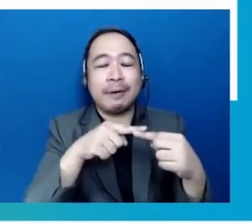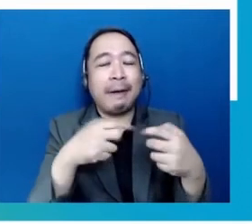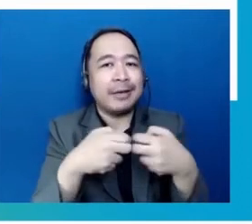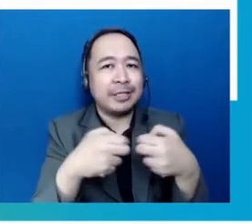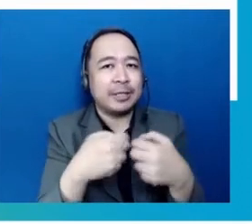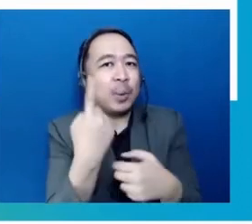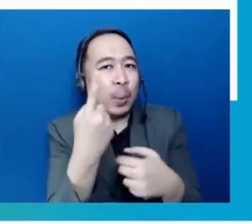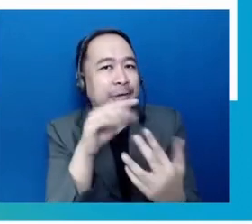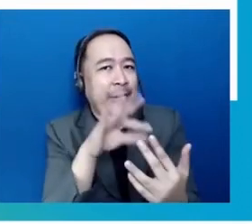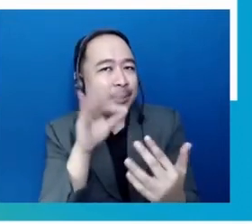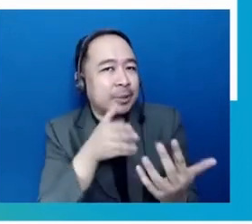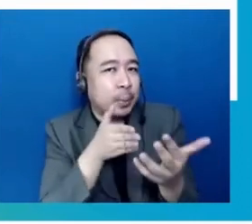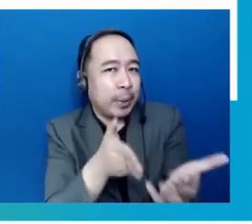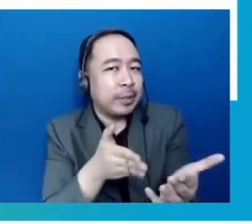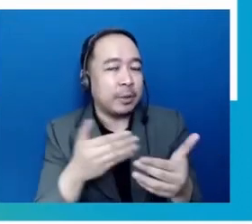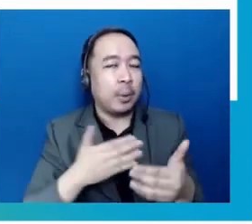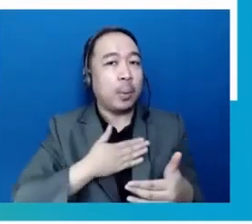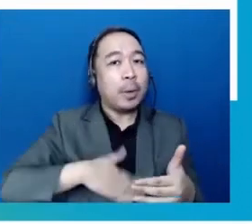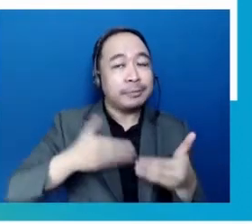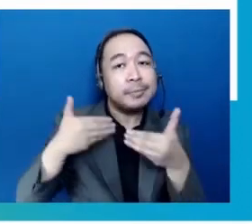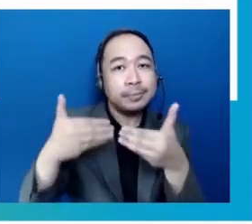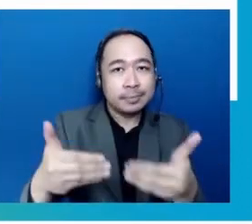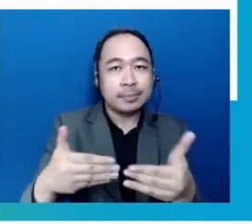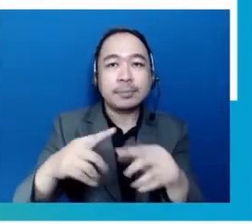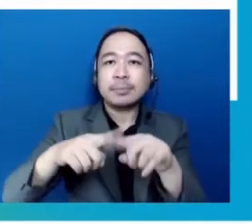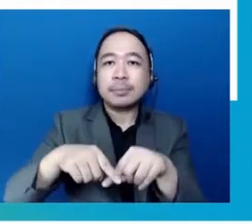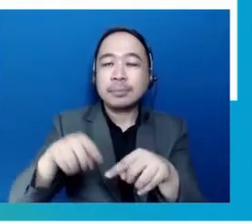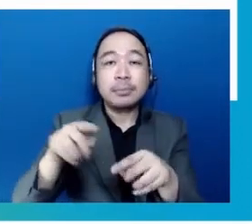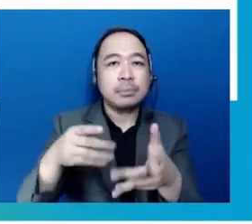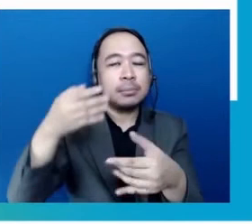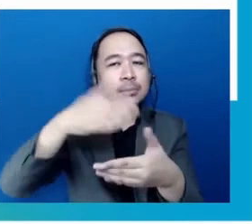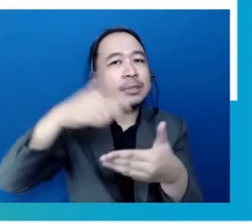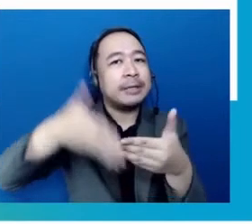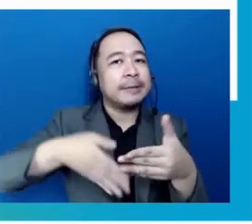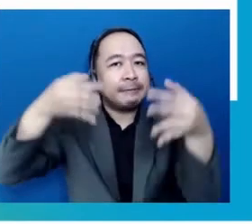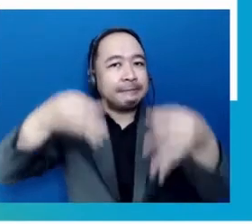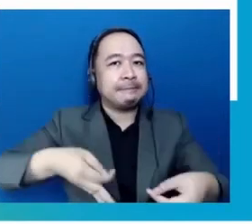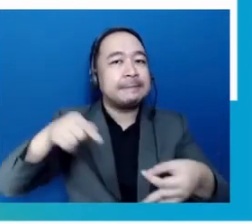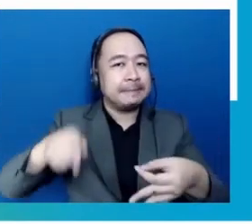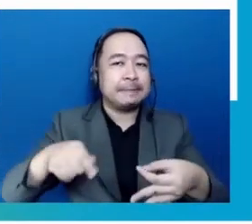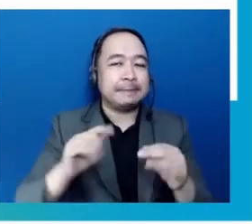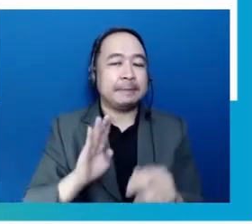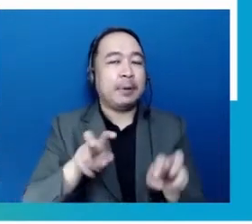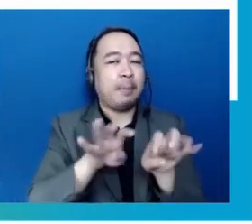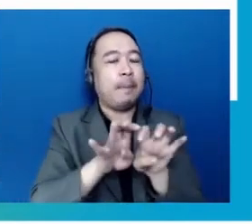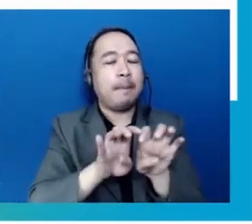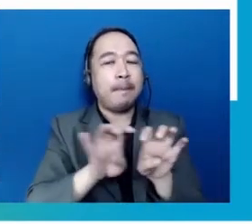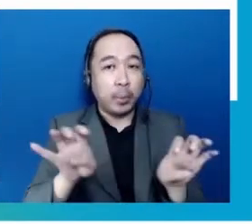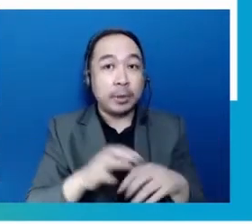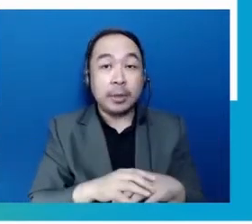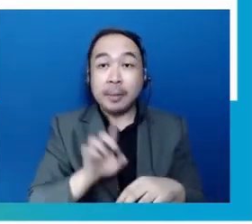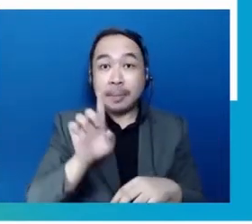is also likely to continue, depending on the final decision by the board, of course, on the new energy policy. Waste to energy